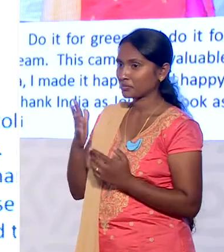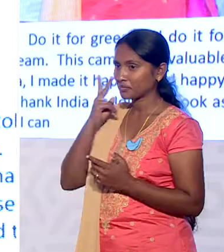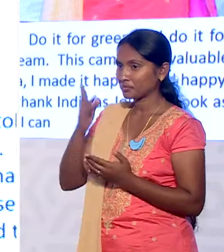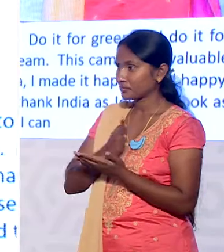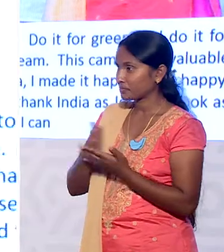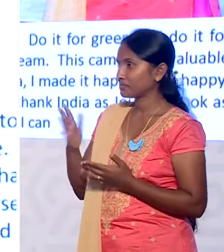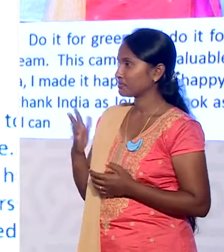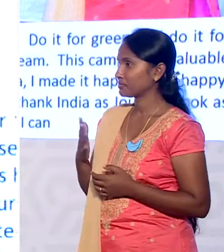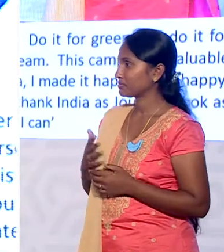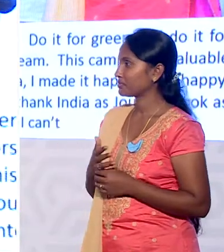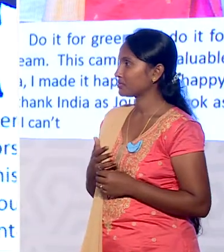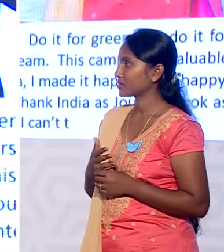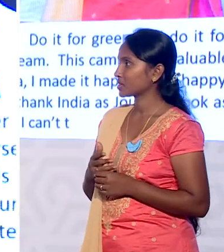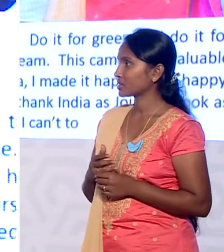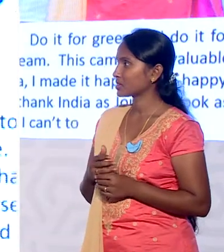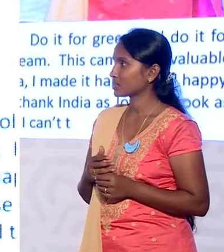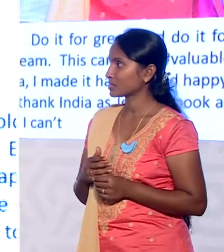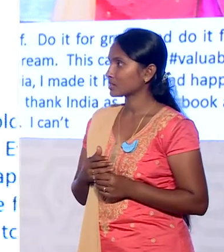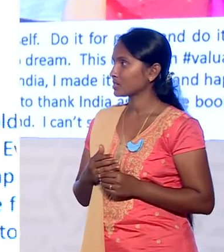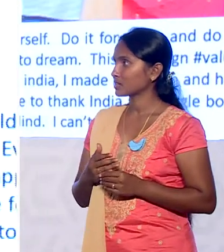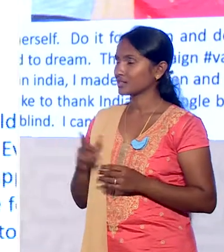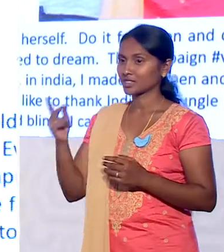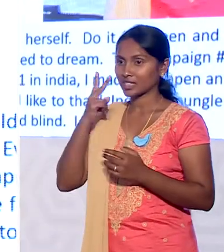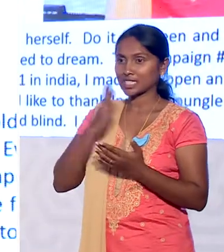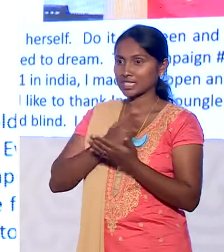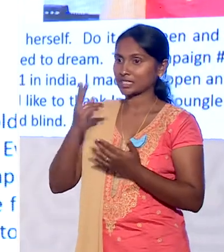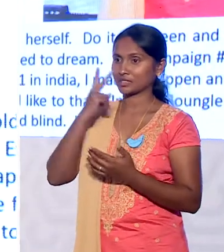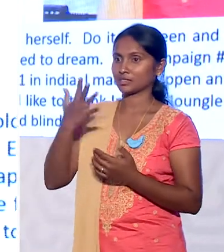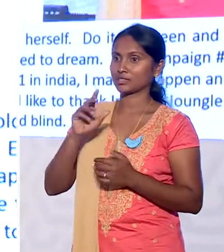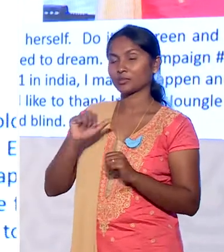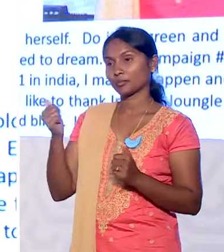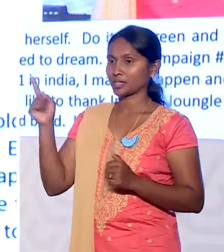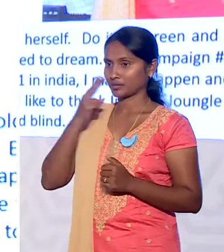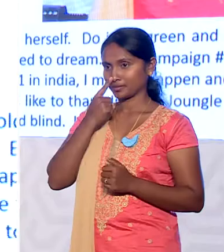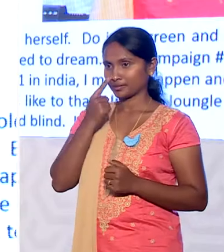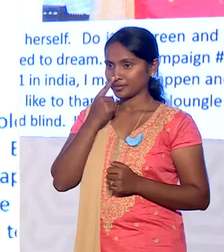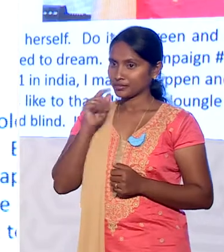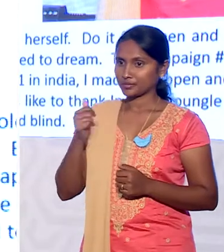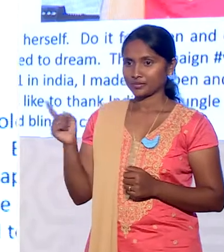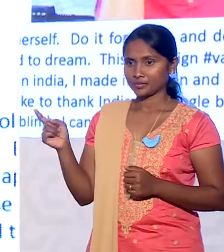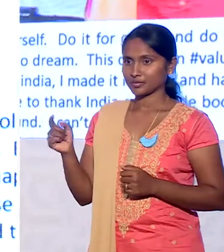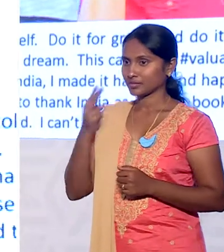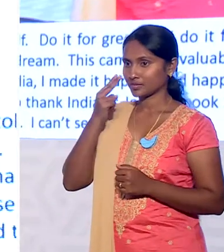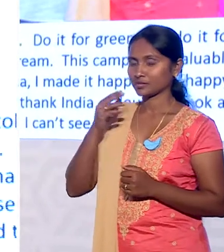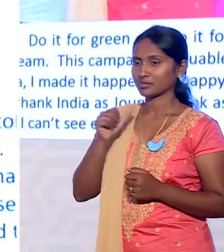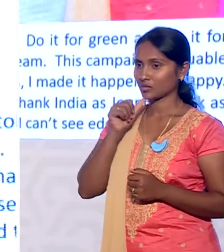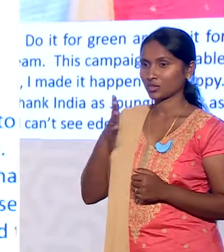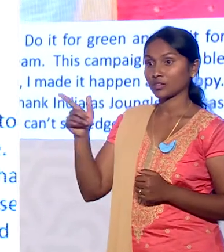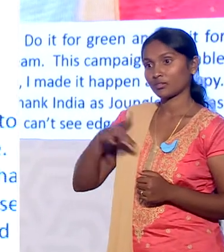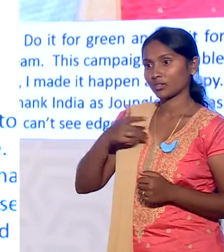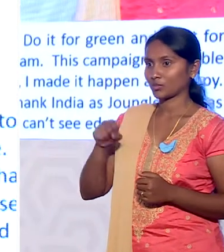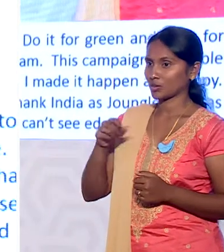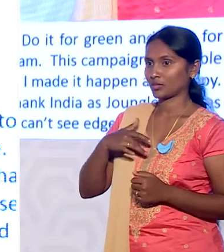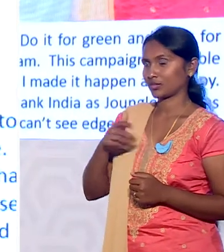today. From my hand, I can't see any of you. I can smell you very well, and I can feel you